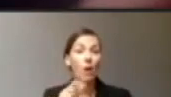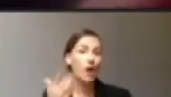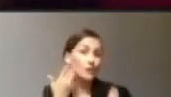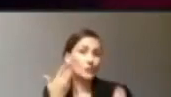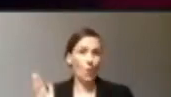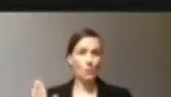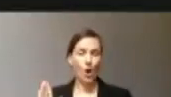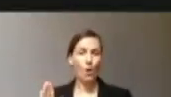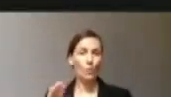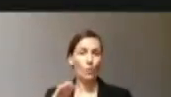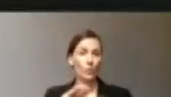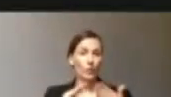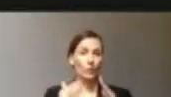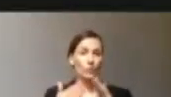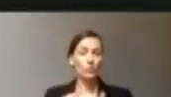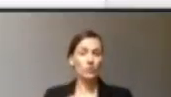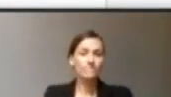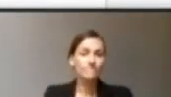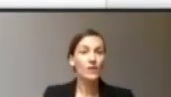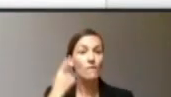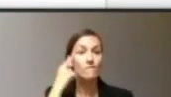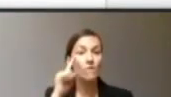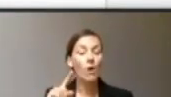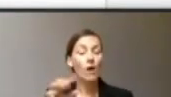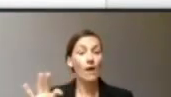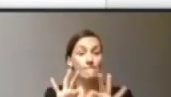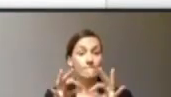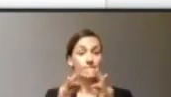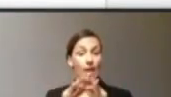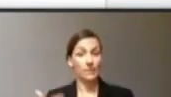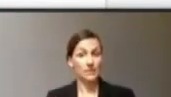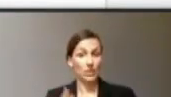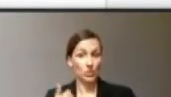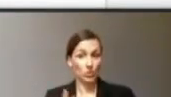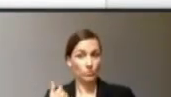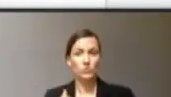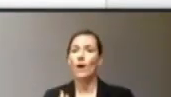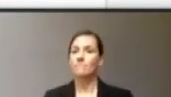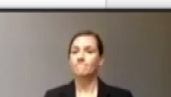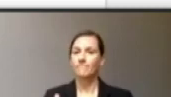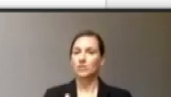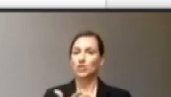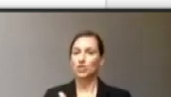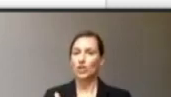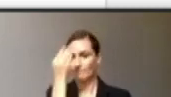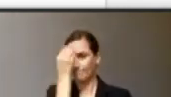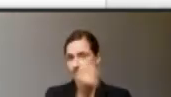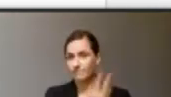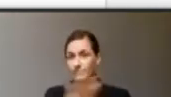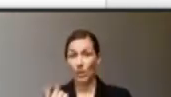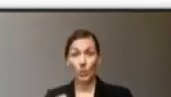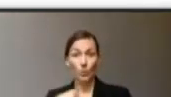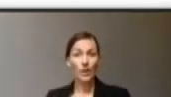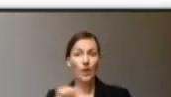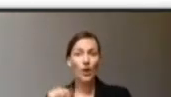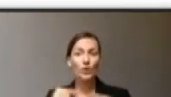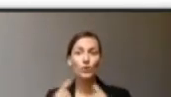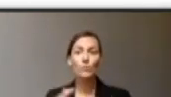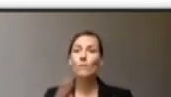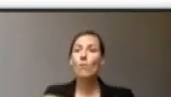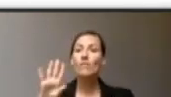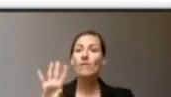Community Coalition for Families and Youth are. So let me share with you. We are a group of over